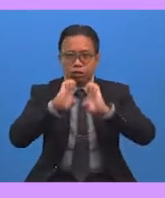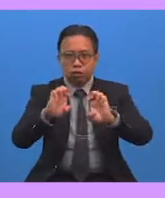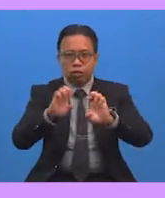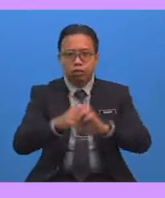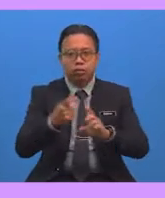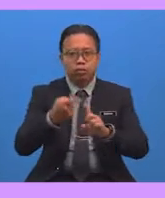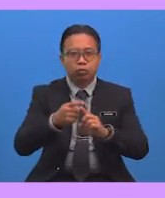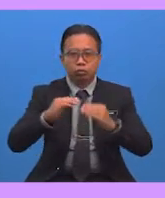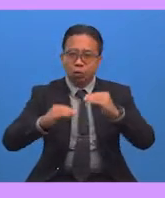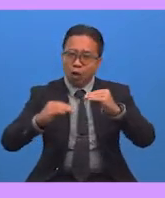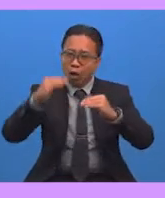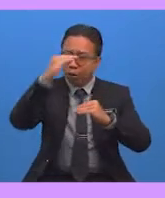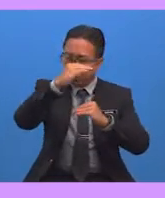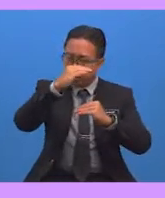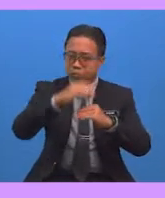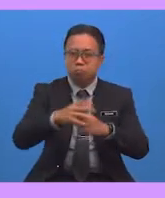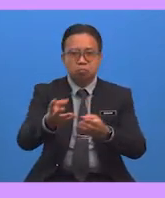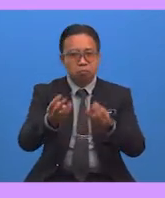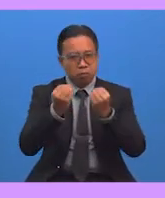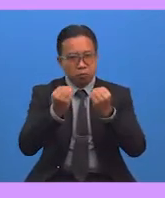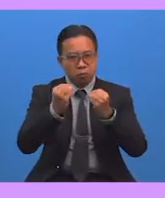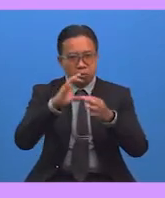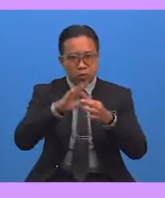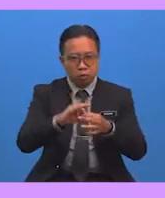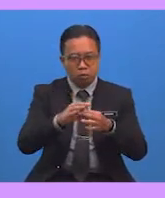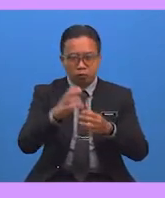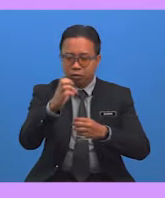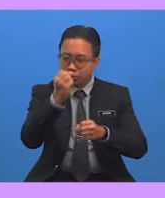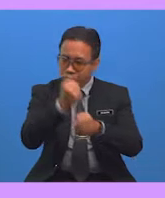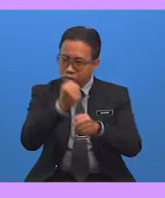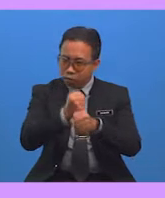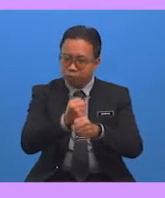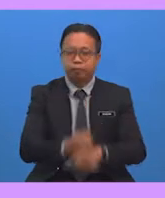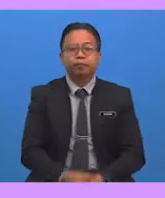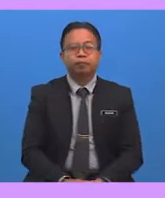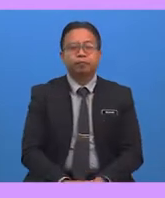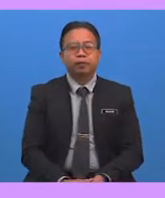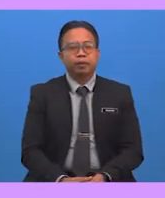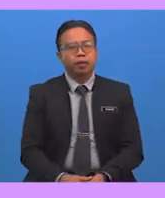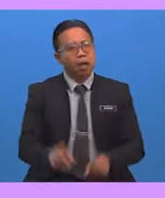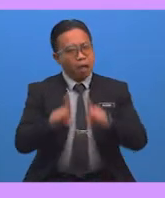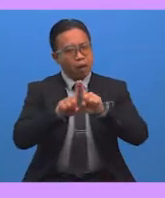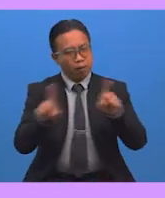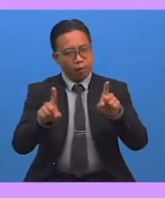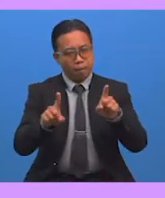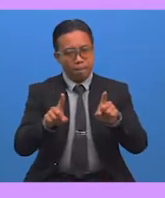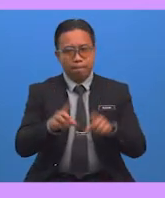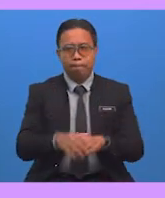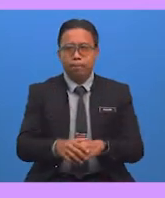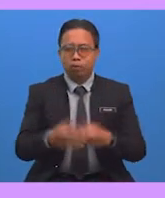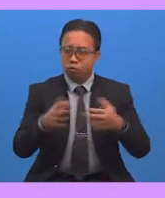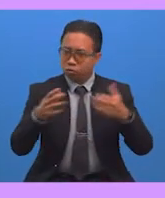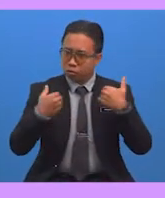higher demands of top achievers in the career world. However, most of us